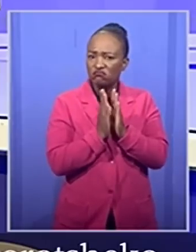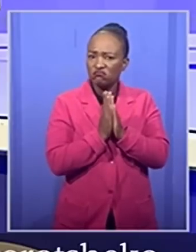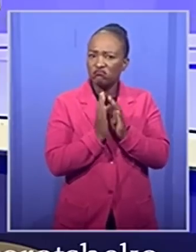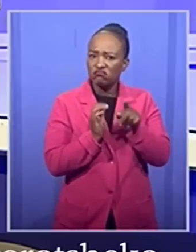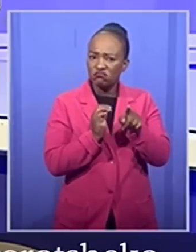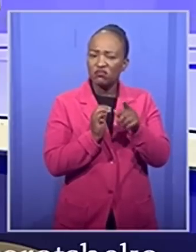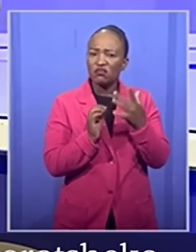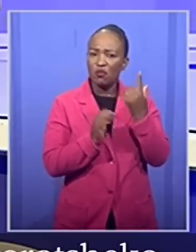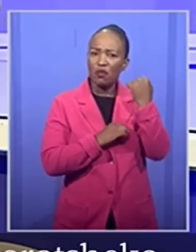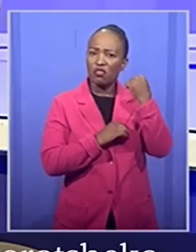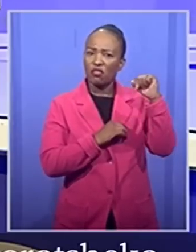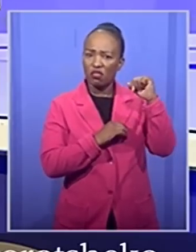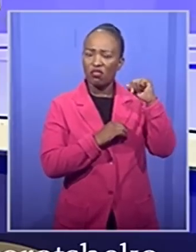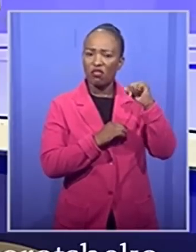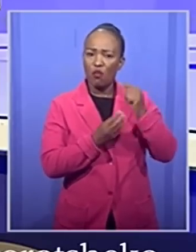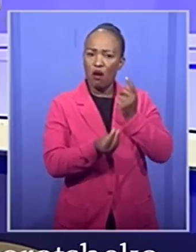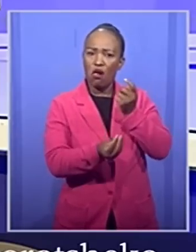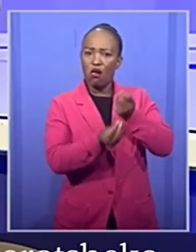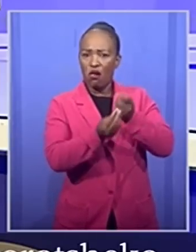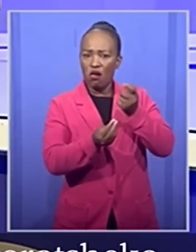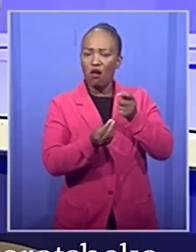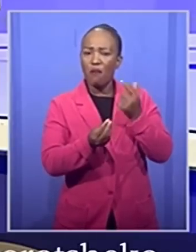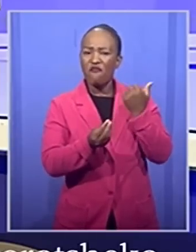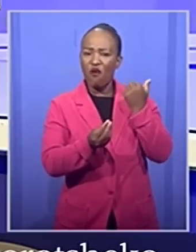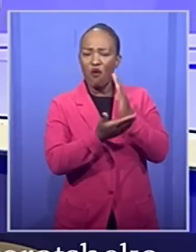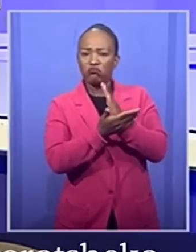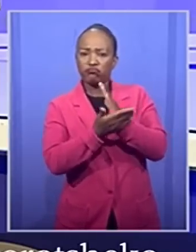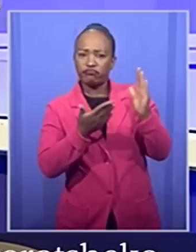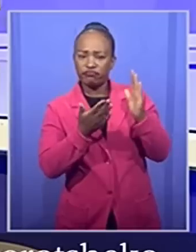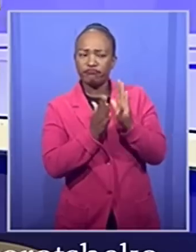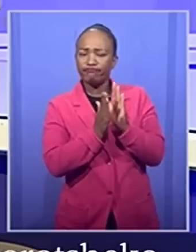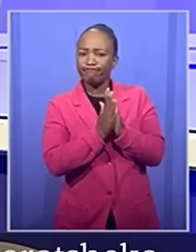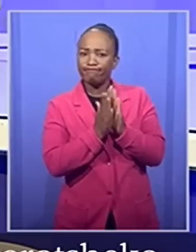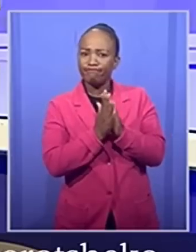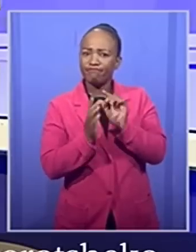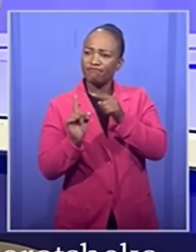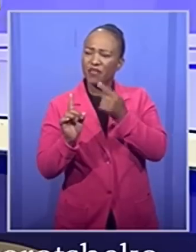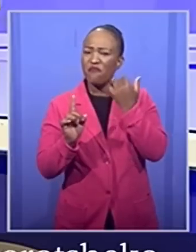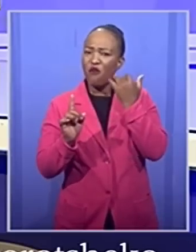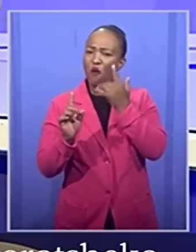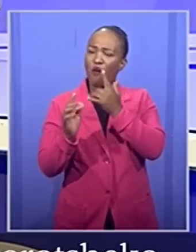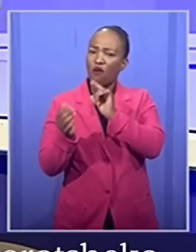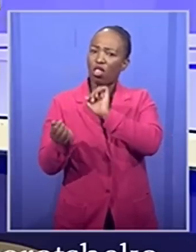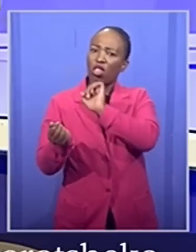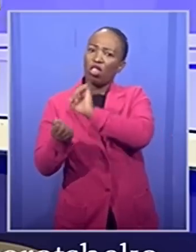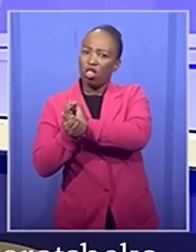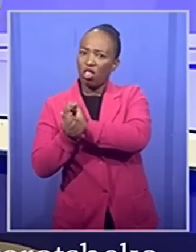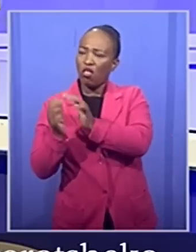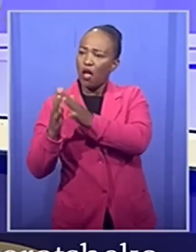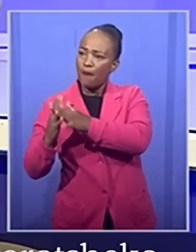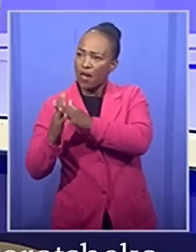boipiletšo kgahlanong le kahlolo ya yona ya go phaela thoko kgopelo ya gore go swarwa ga gagwe le go bušwa go